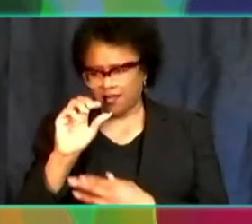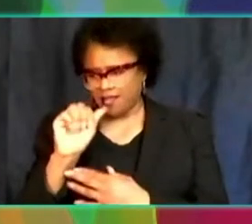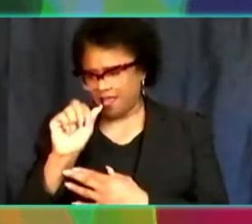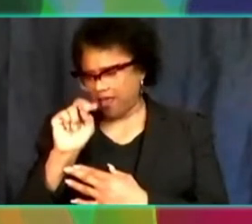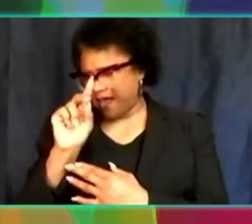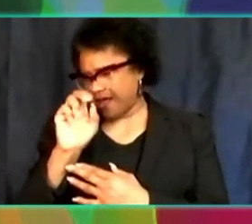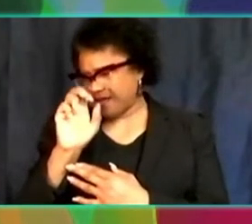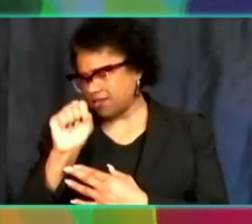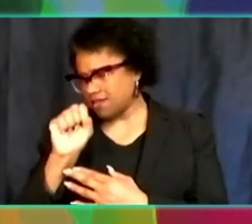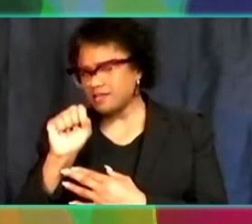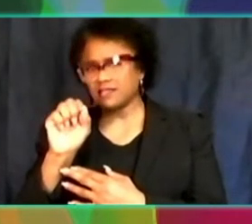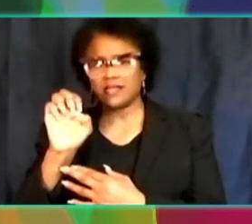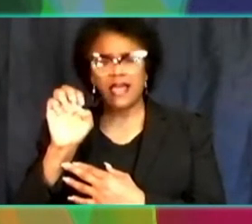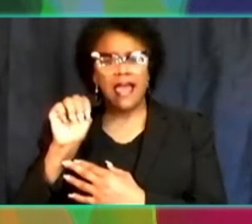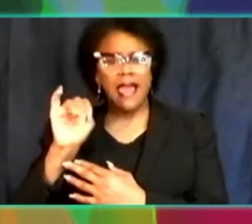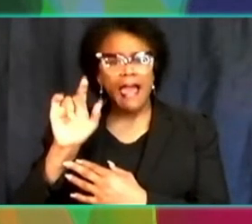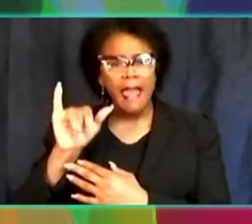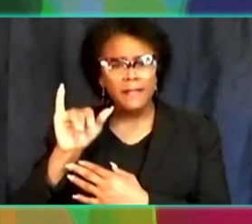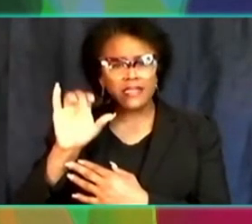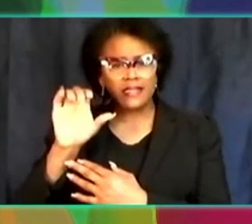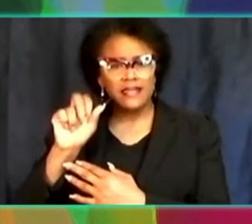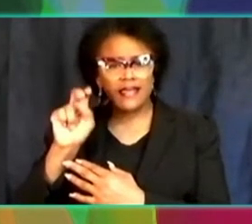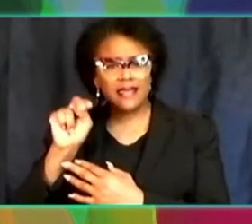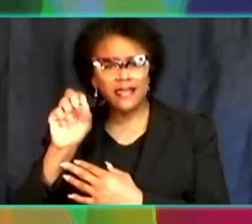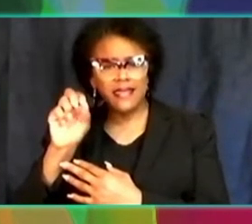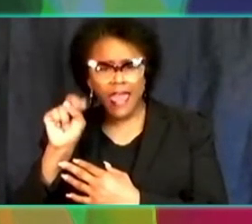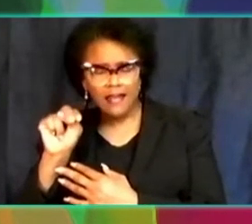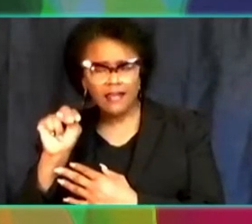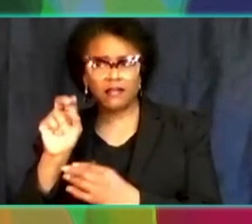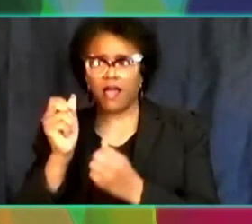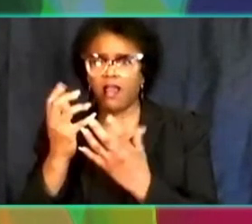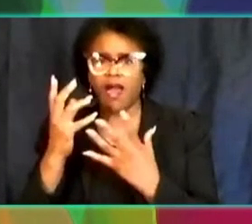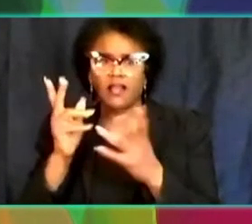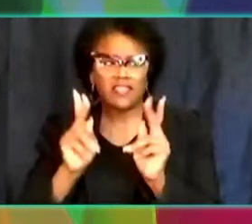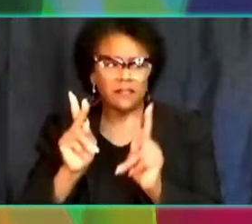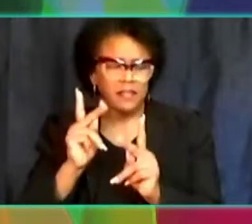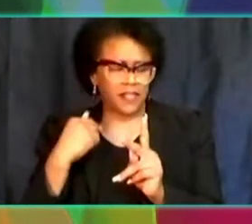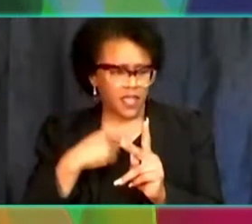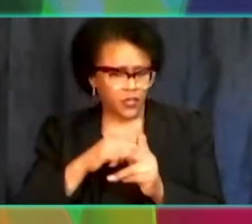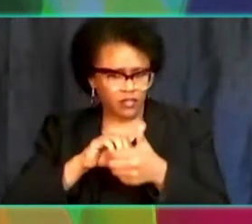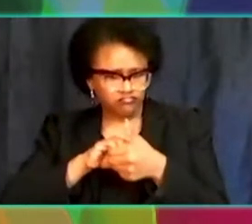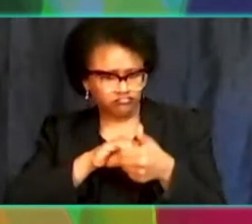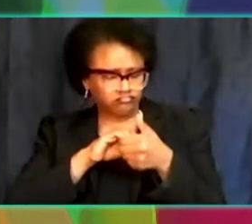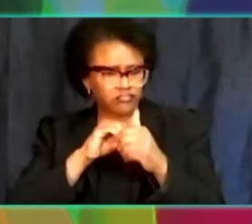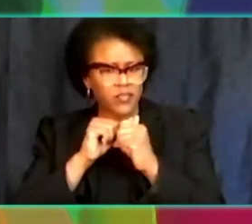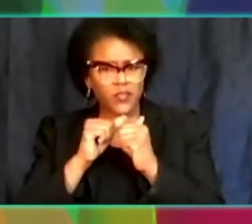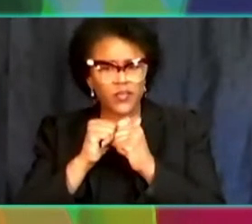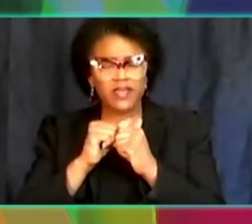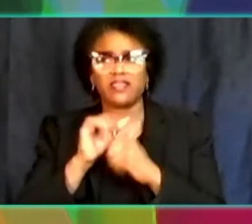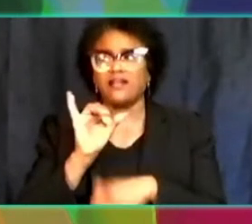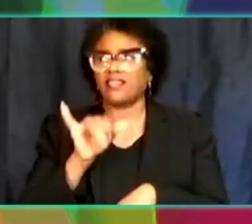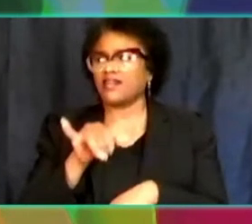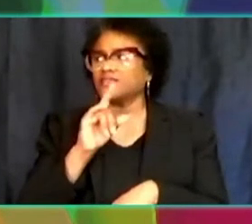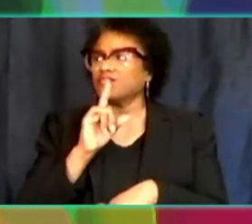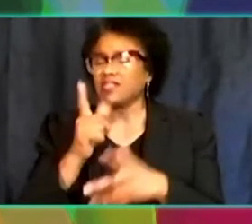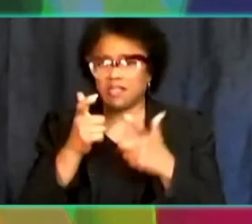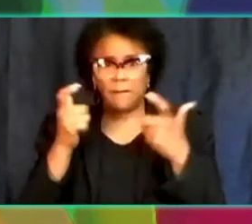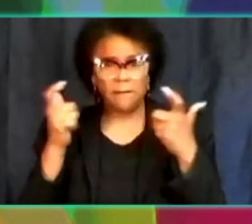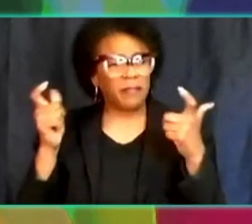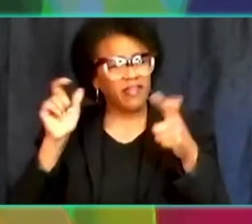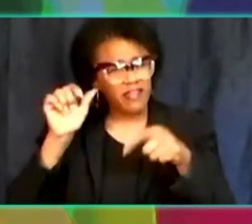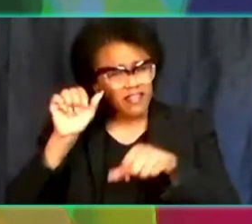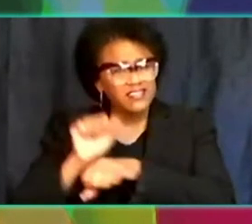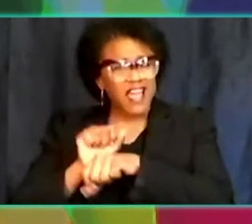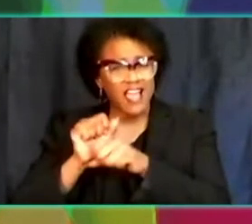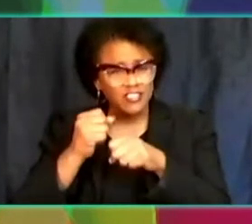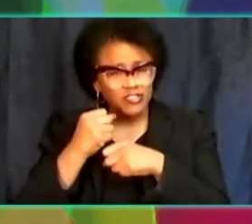Cannon, a lot of the people that we work with is just, it's such a big task to create a